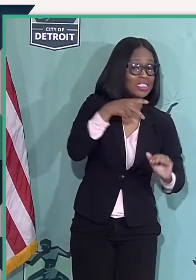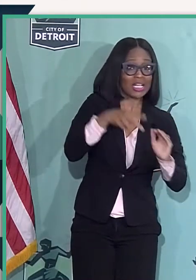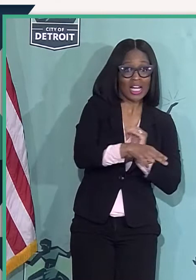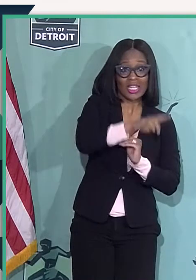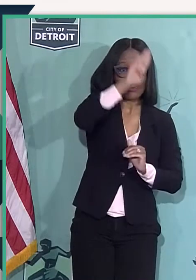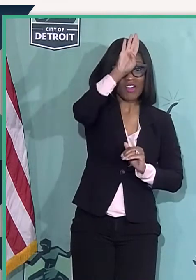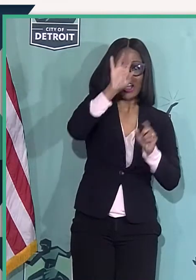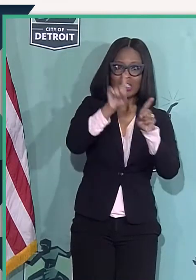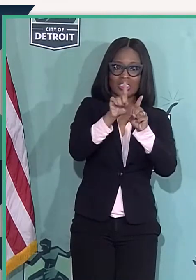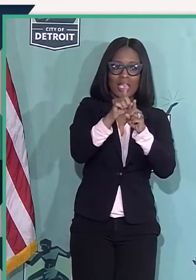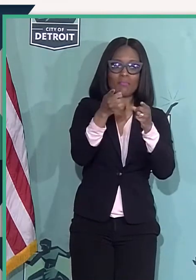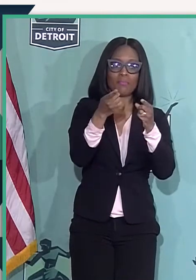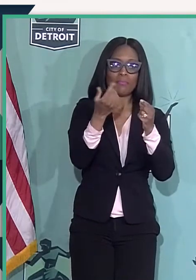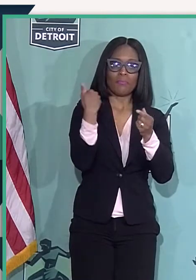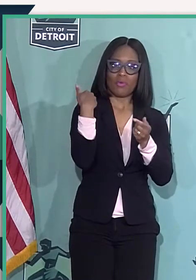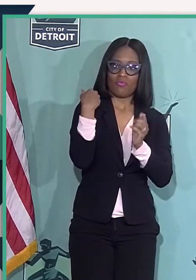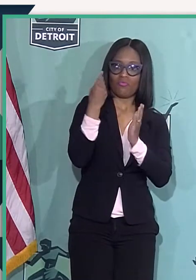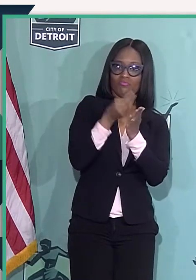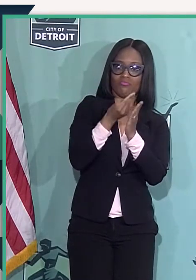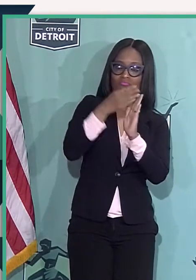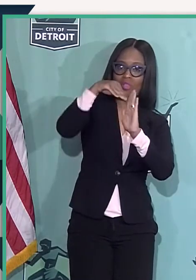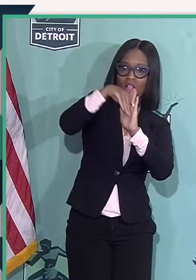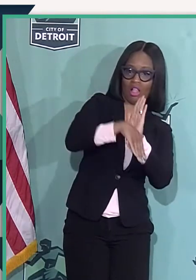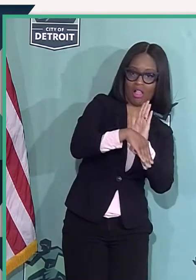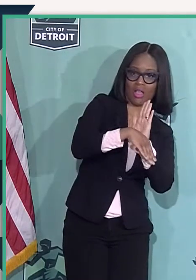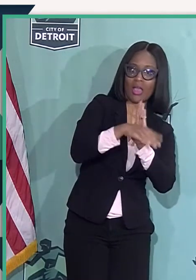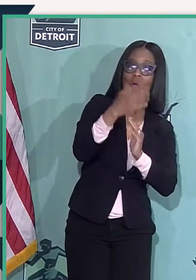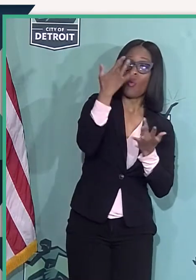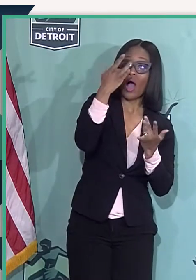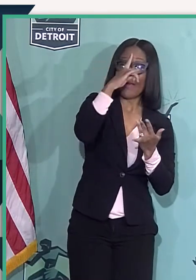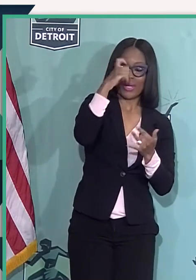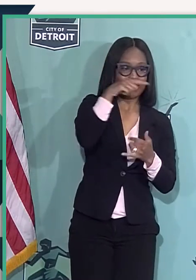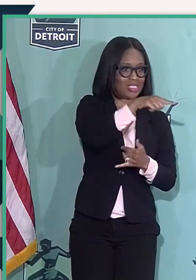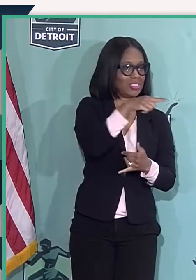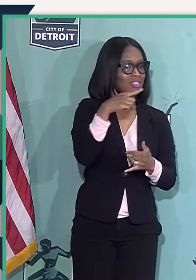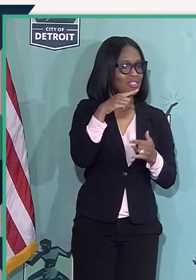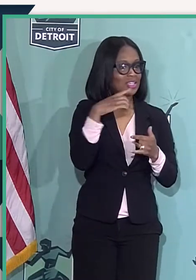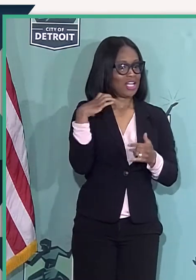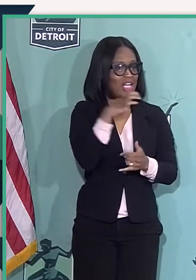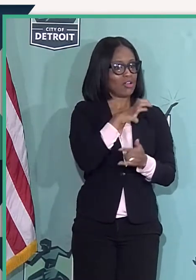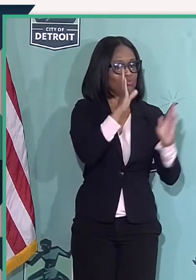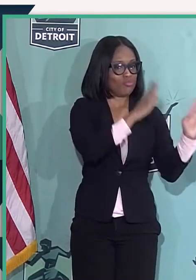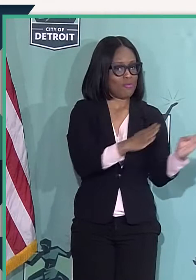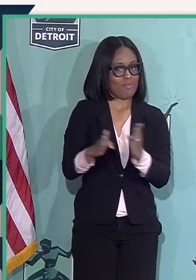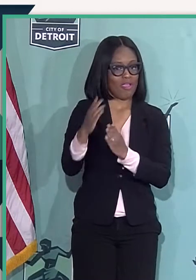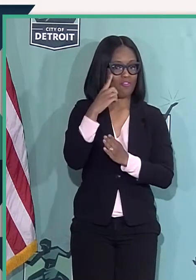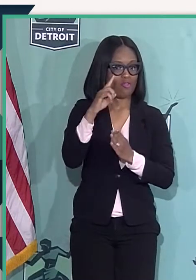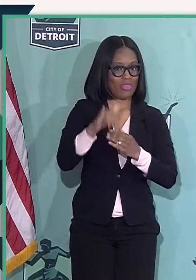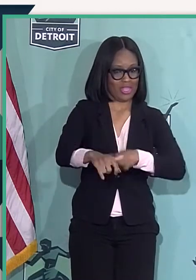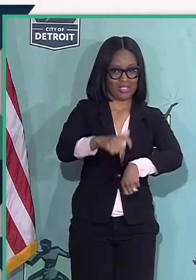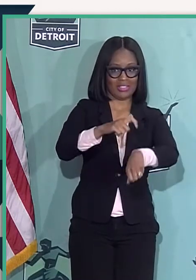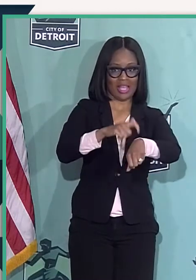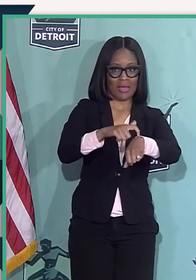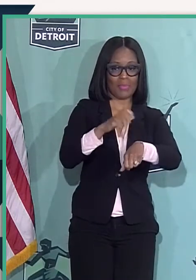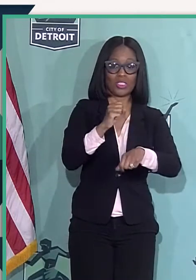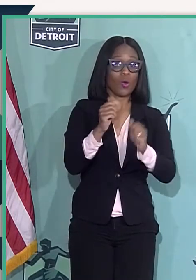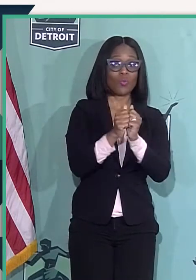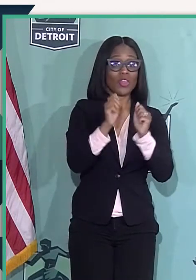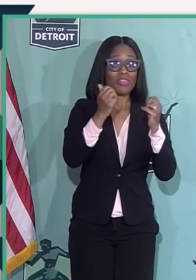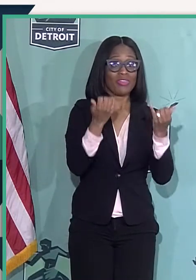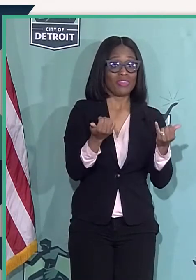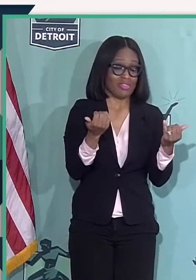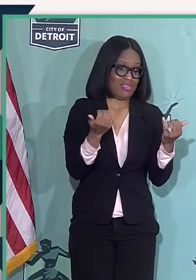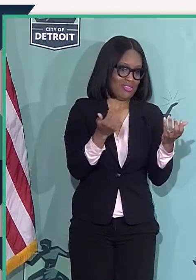recessions, because we had been preparing, and council leadership really was visionary. And with that, I'll turn it